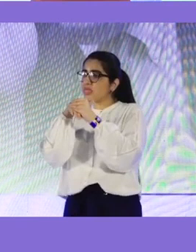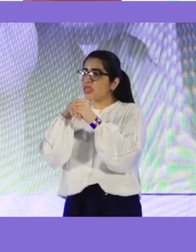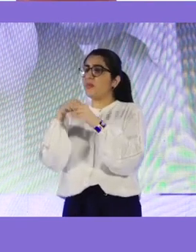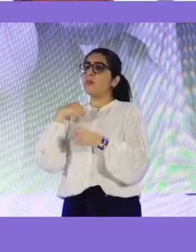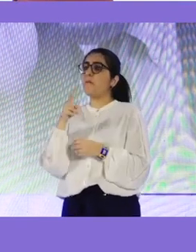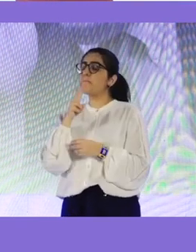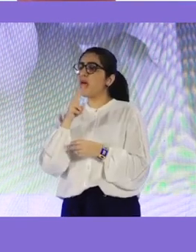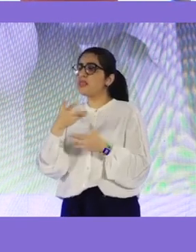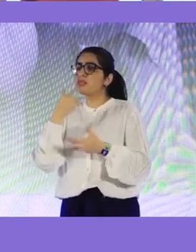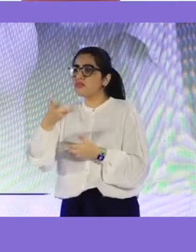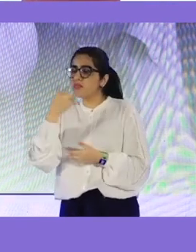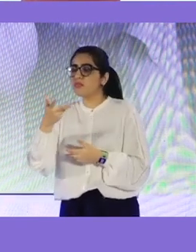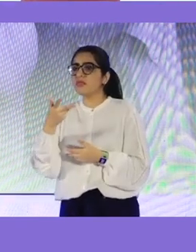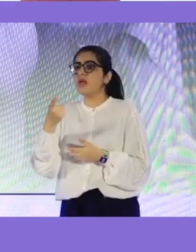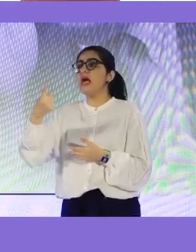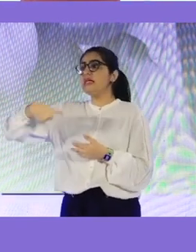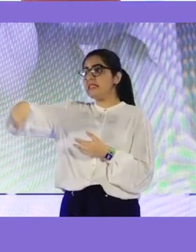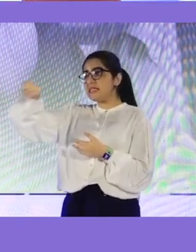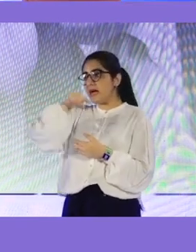Hakuna Matata, everyone together, let's sing.